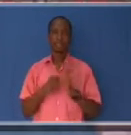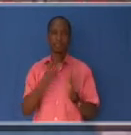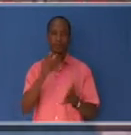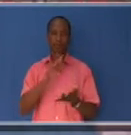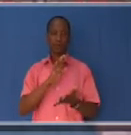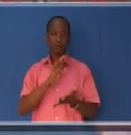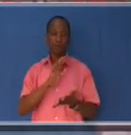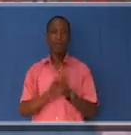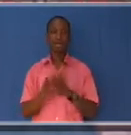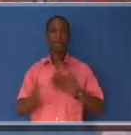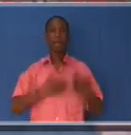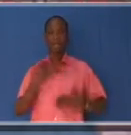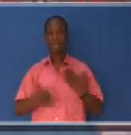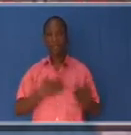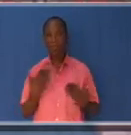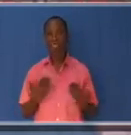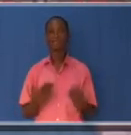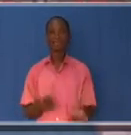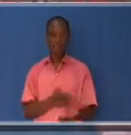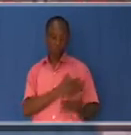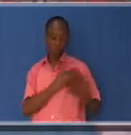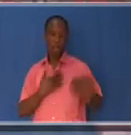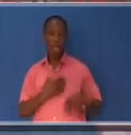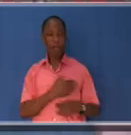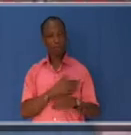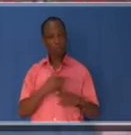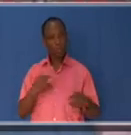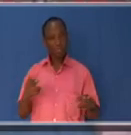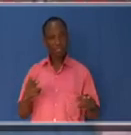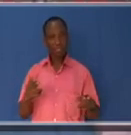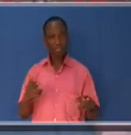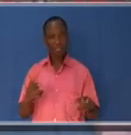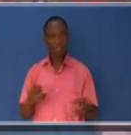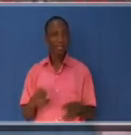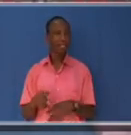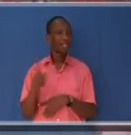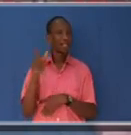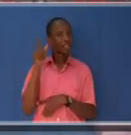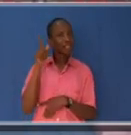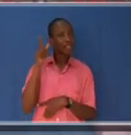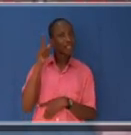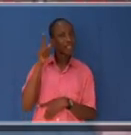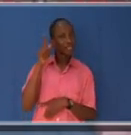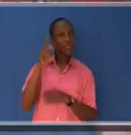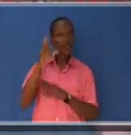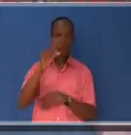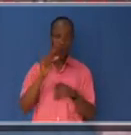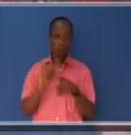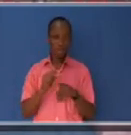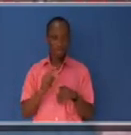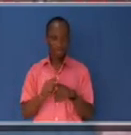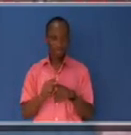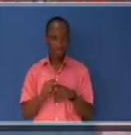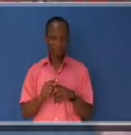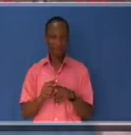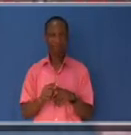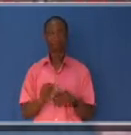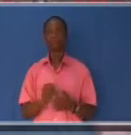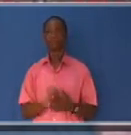now. When you come up, no way, I son now only at your young couple. I say, Yegusuara,